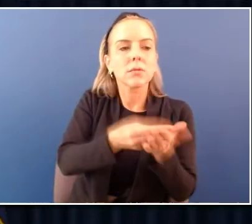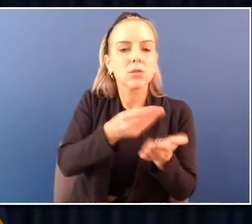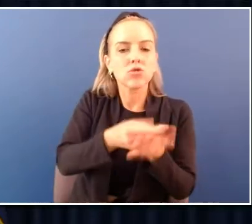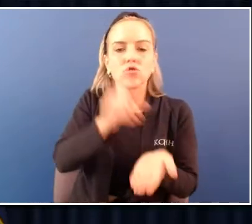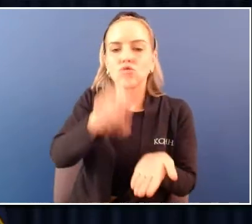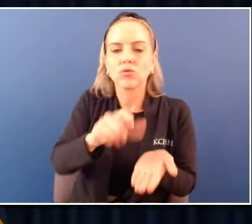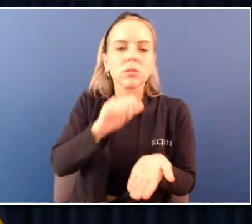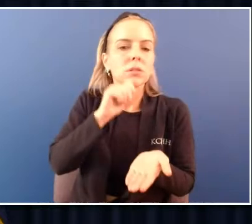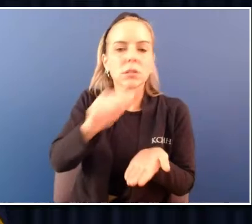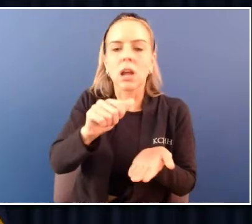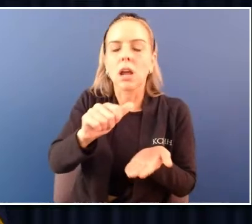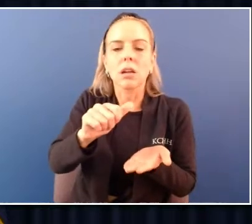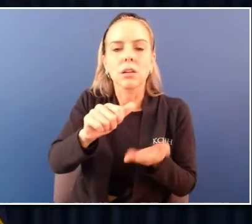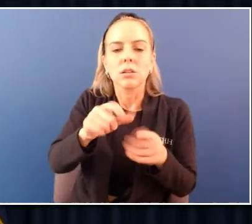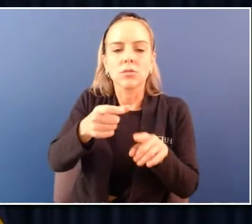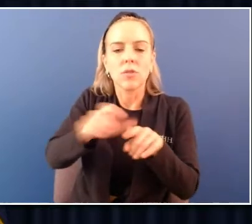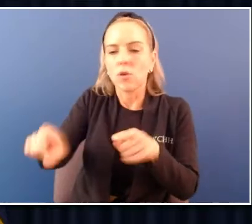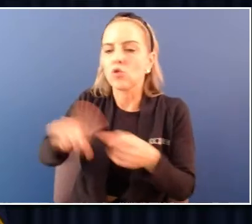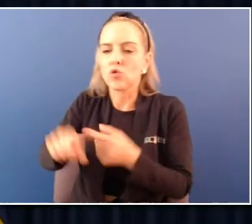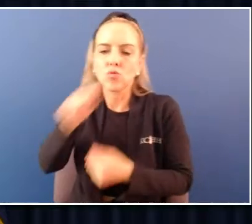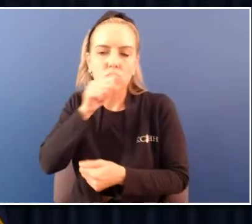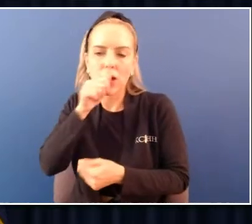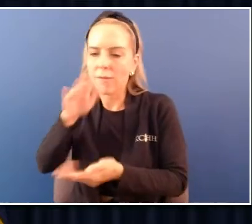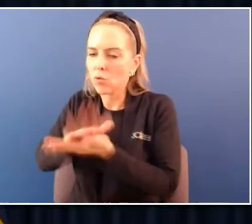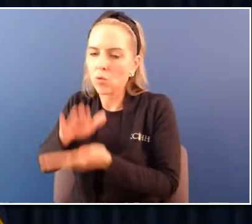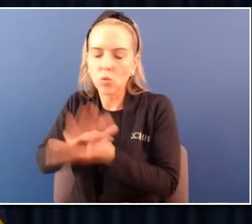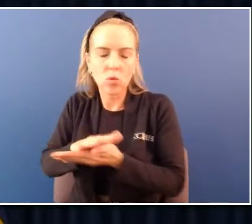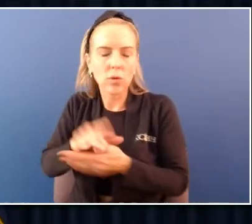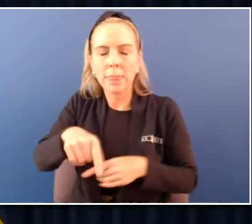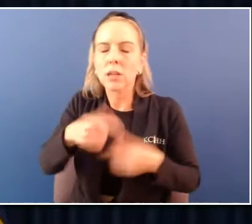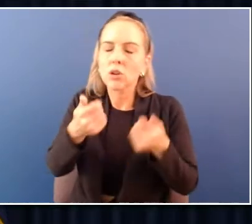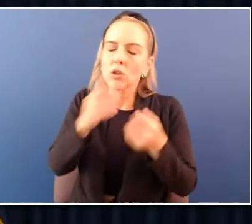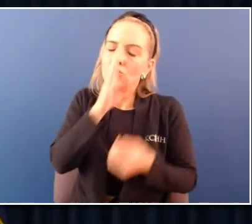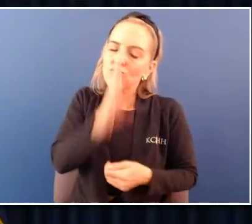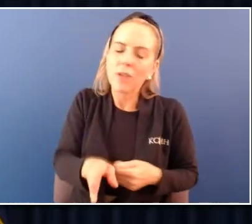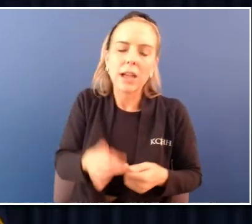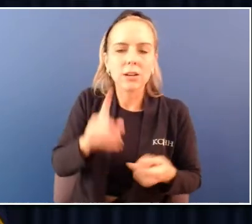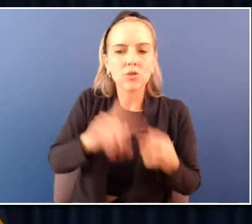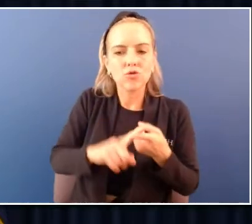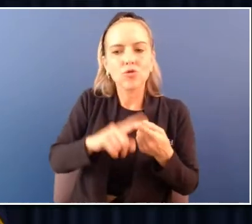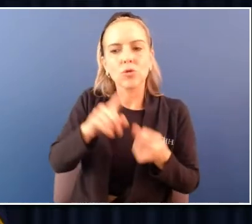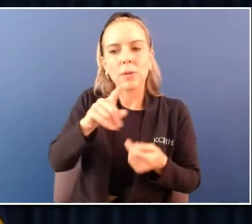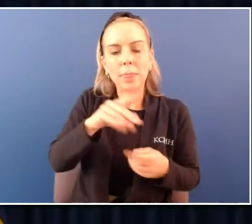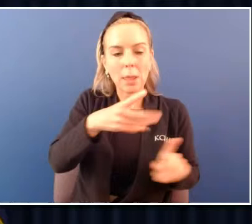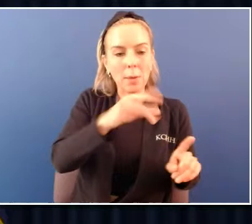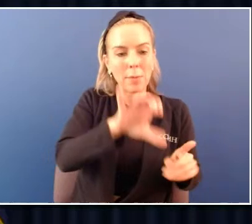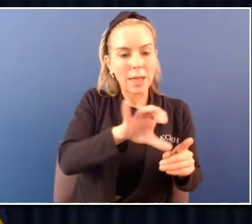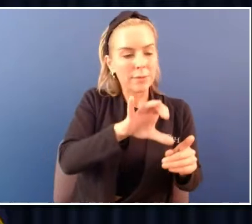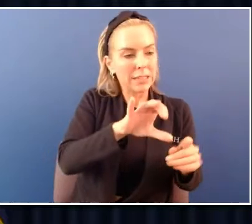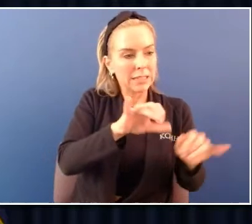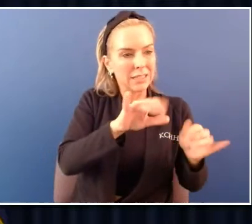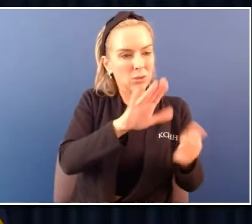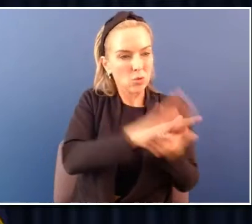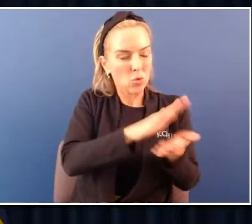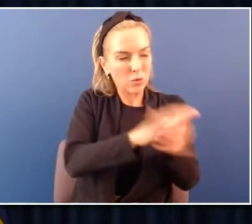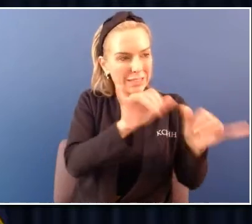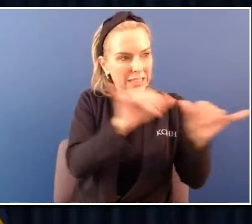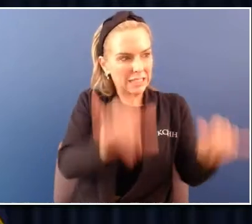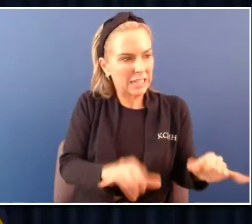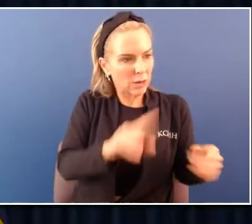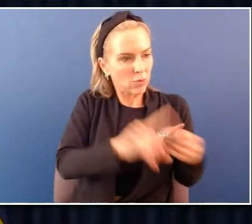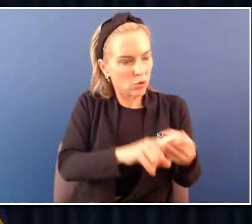diverted to private schools. This is a direct attempt to defund our public school system. It will